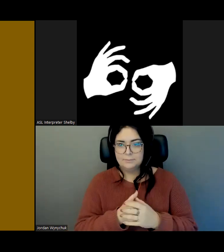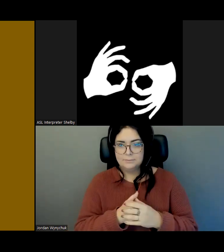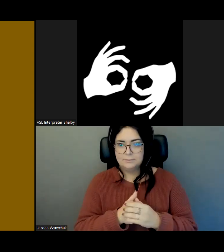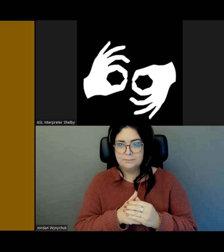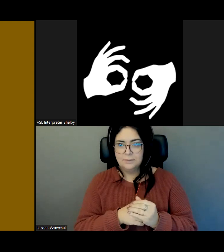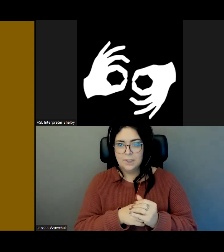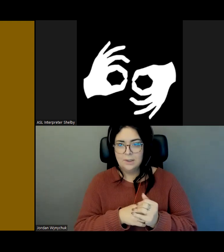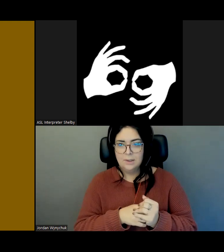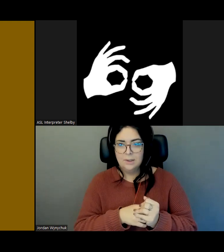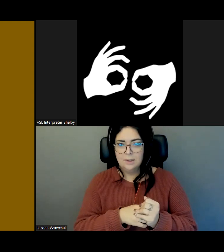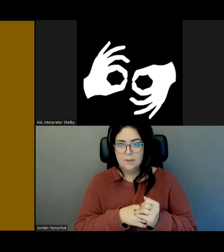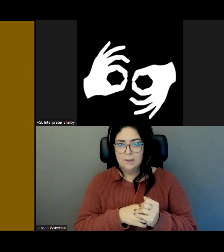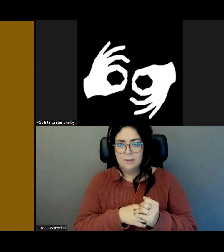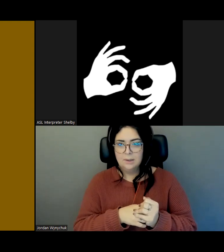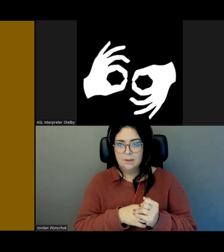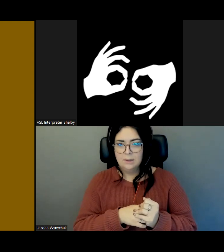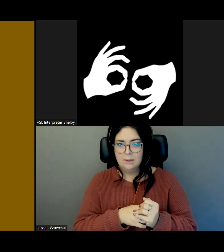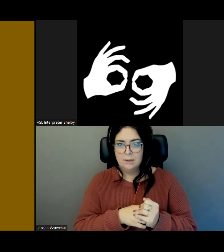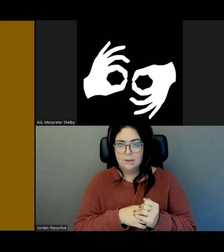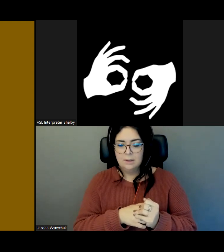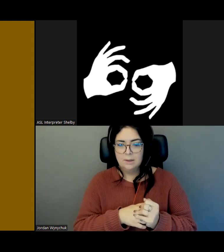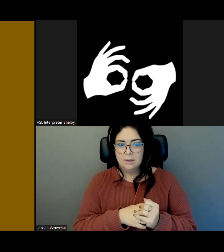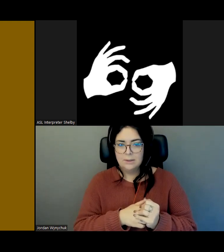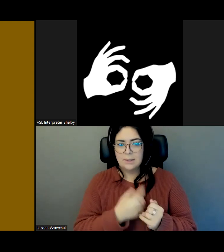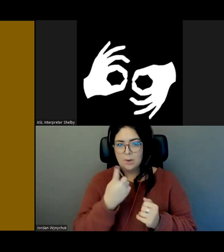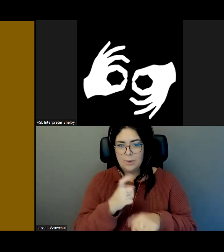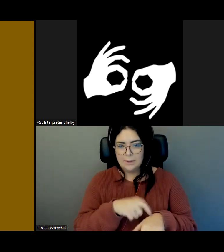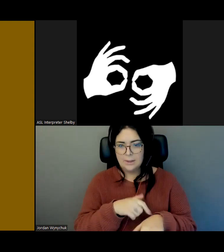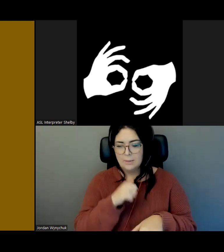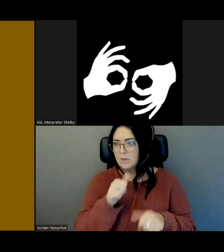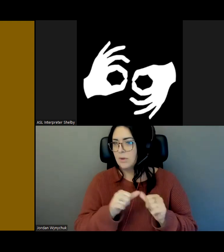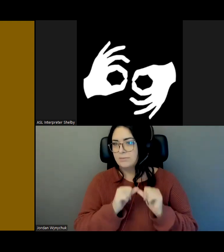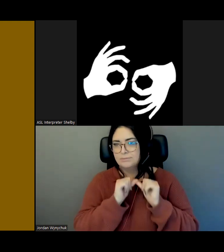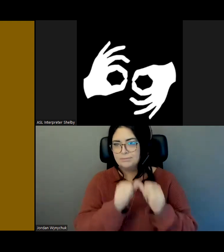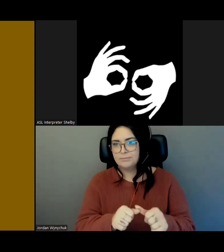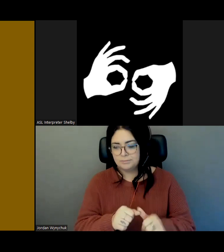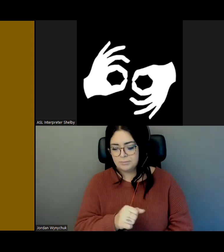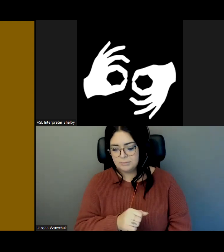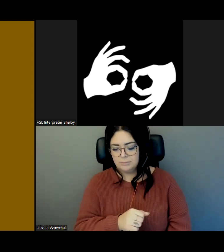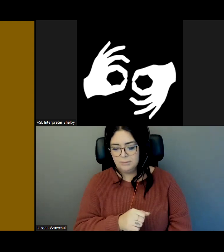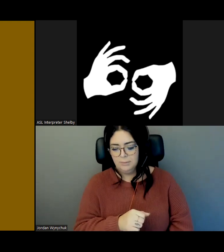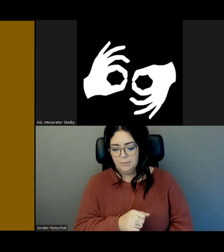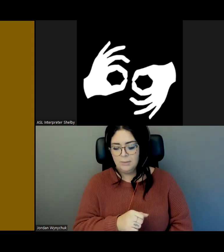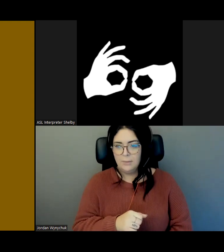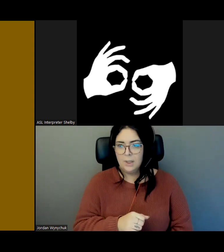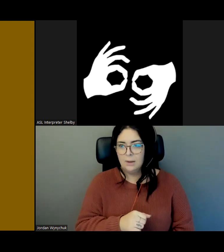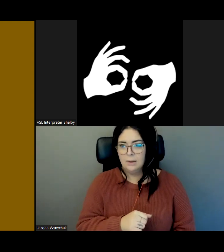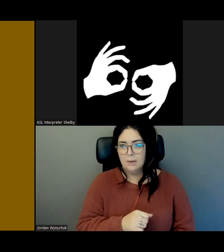sessions. So it's not long-term counseling, but it is a great resource for folks in our